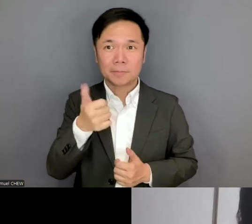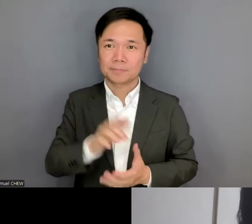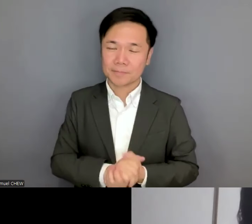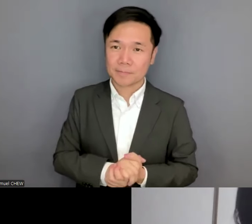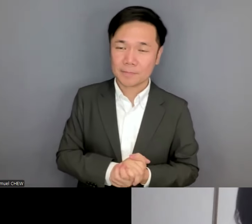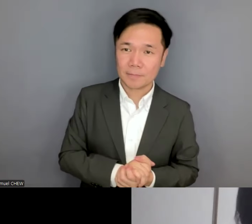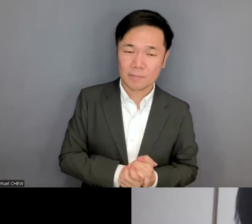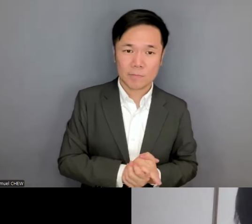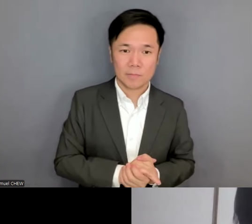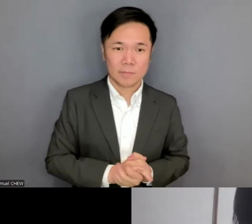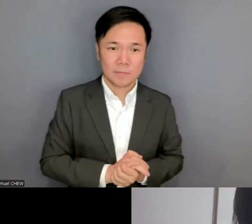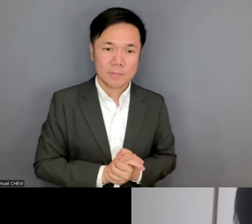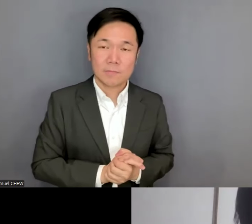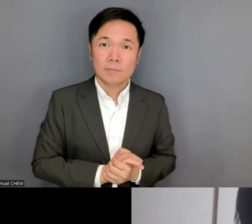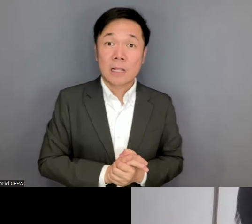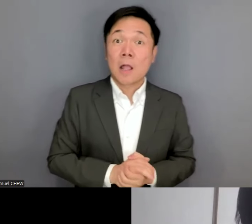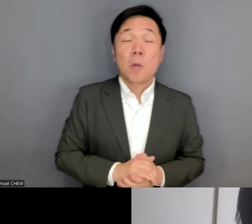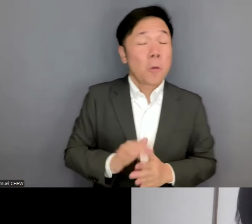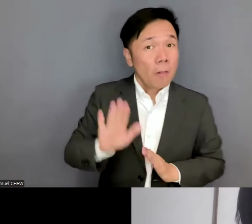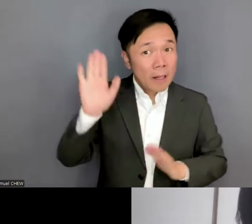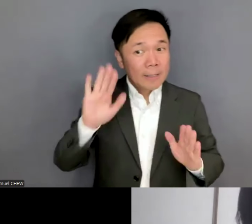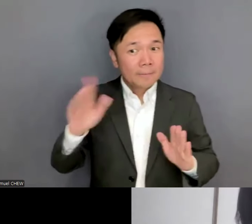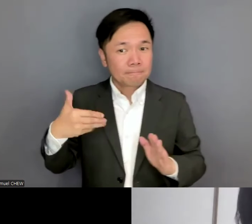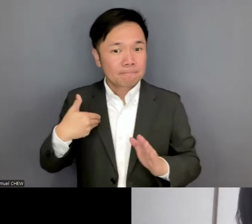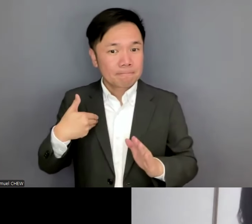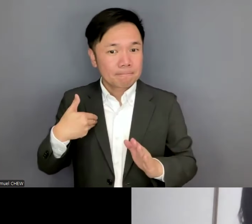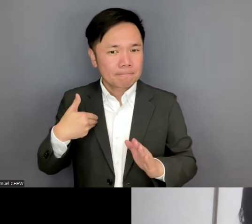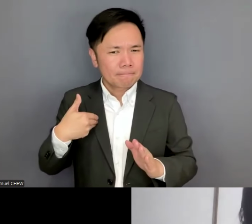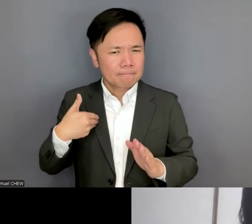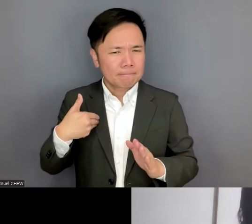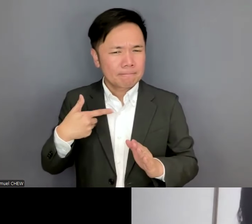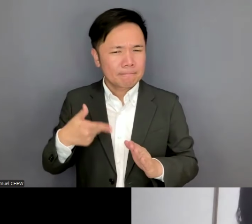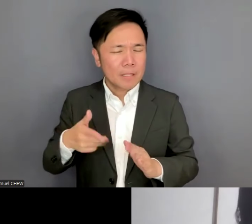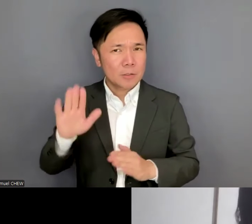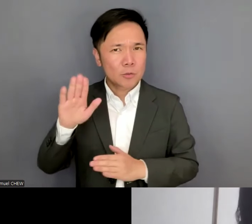How are you? This is Joseph speaking from Canada.